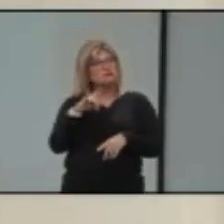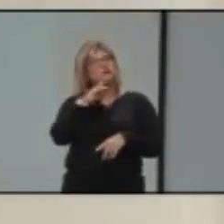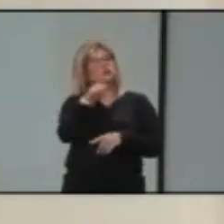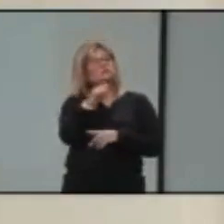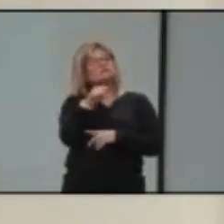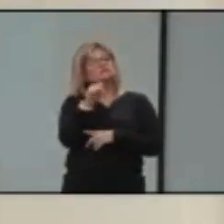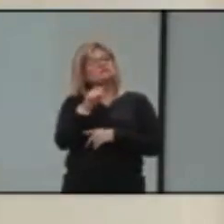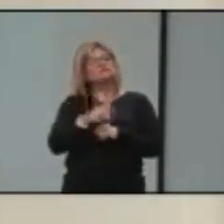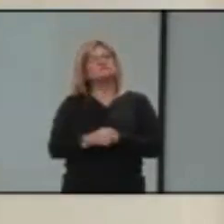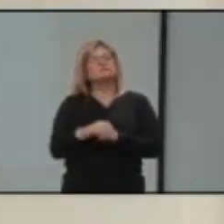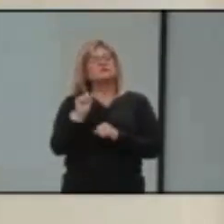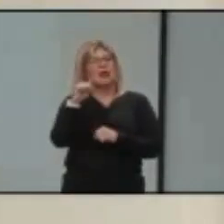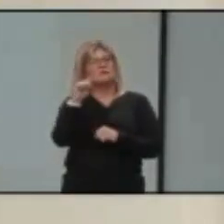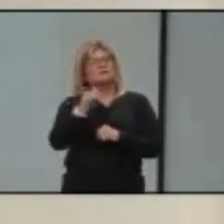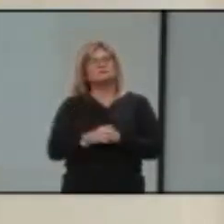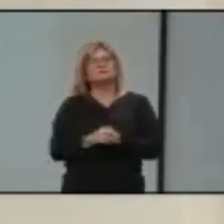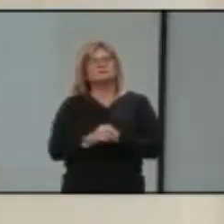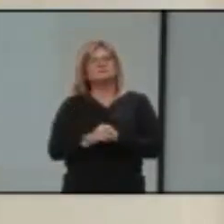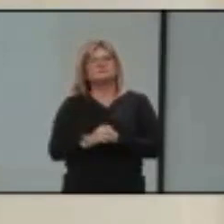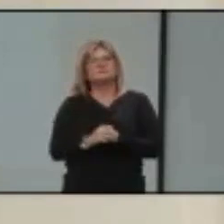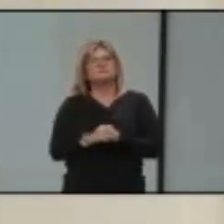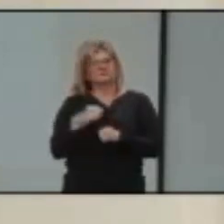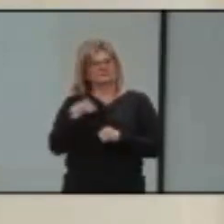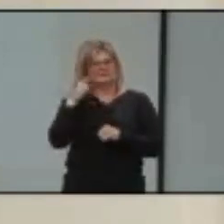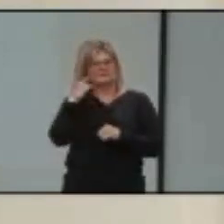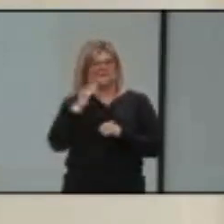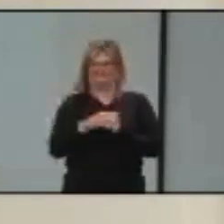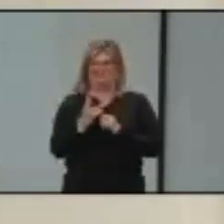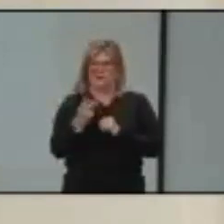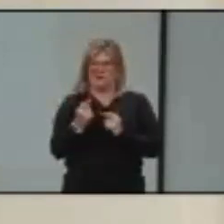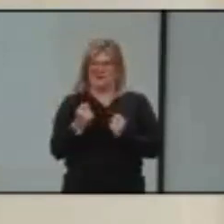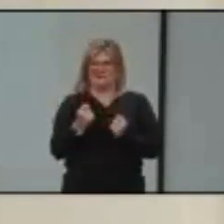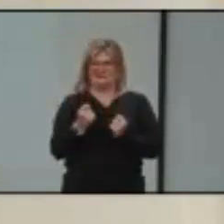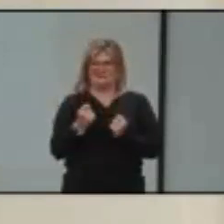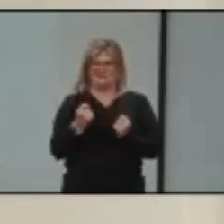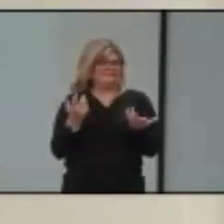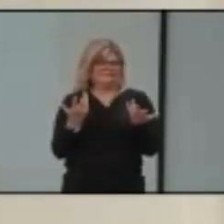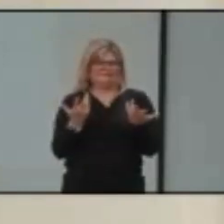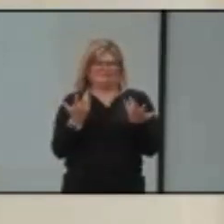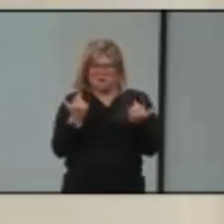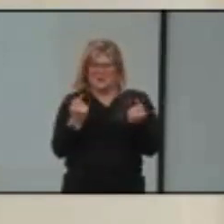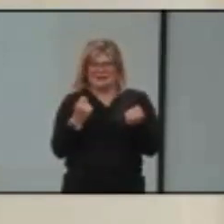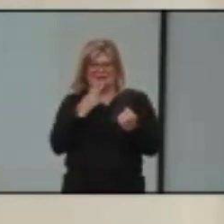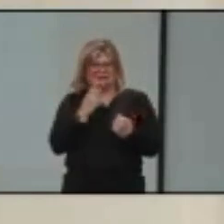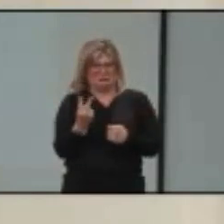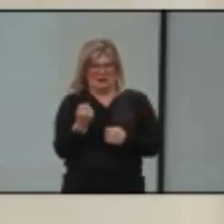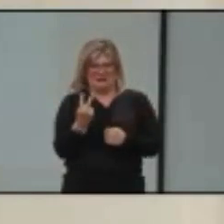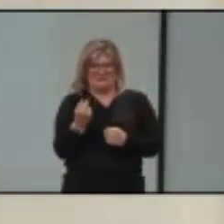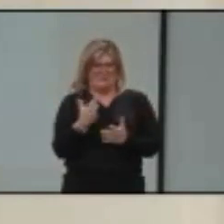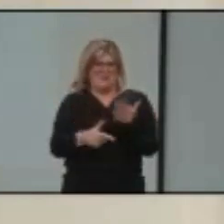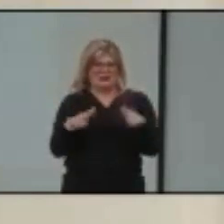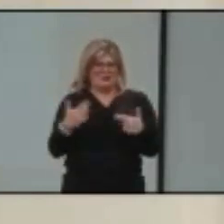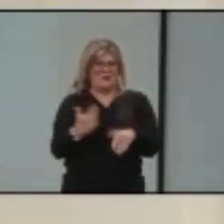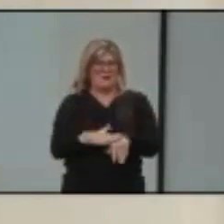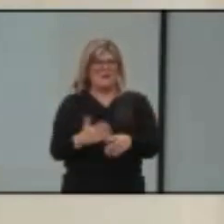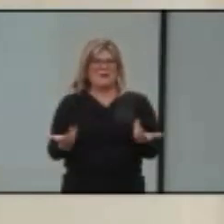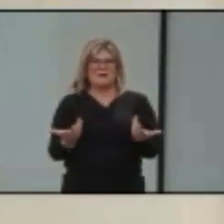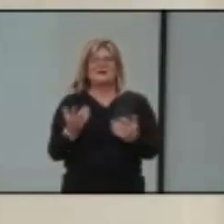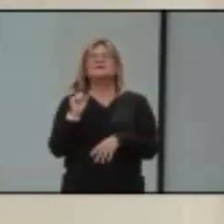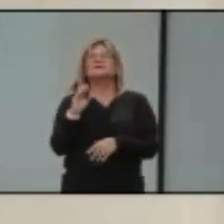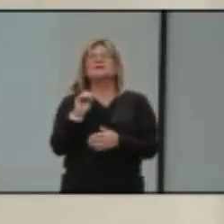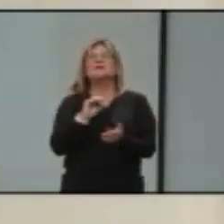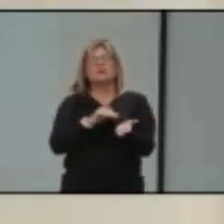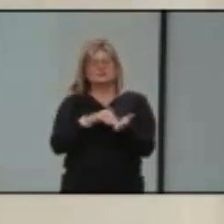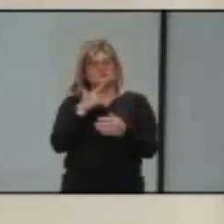yeah. Yeah. I'm like, what? Where are we going? What is this? And